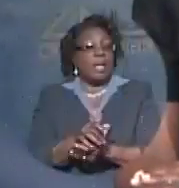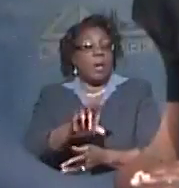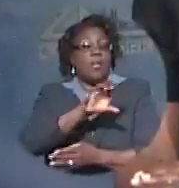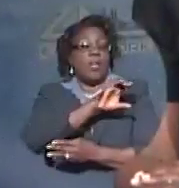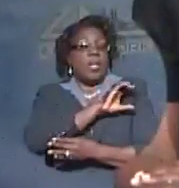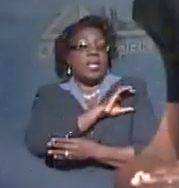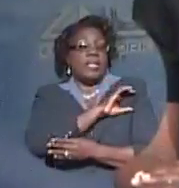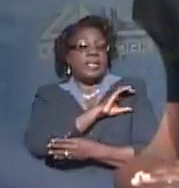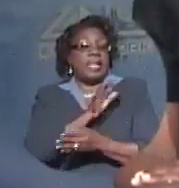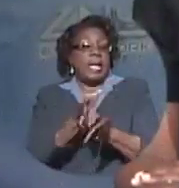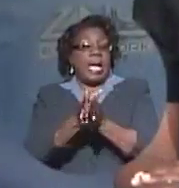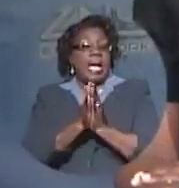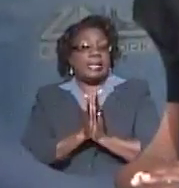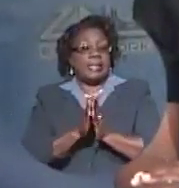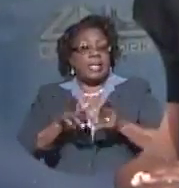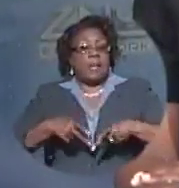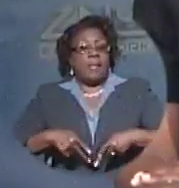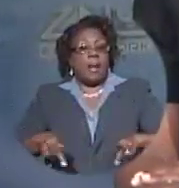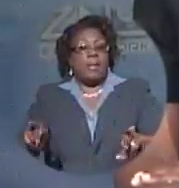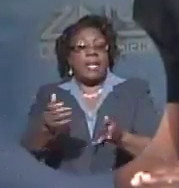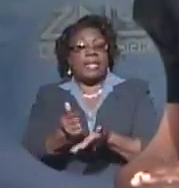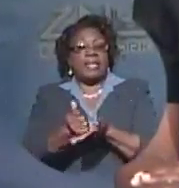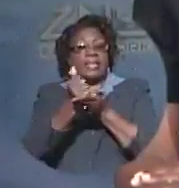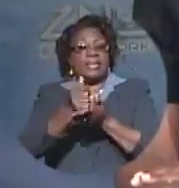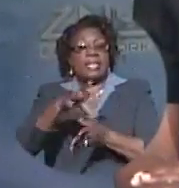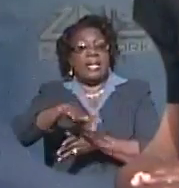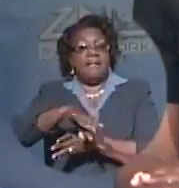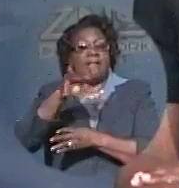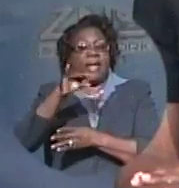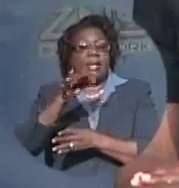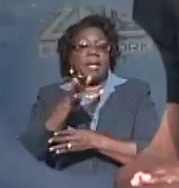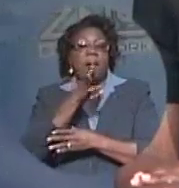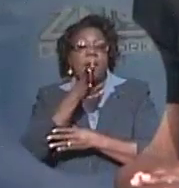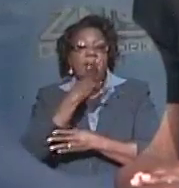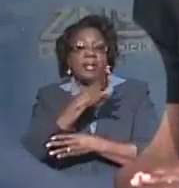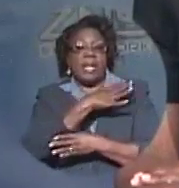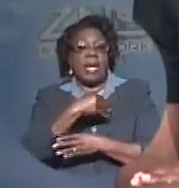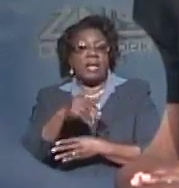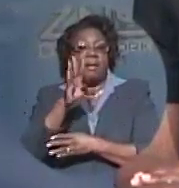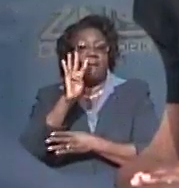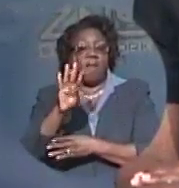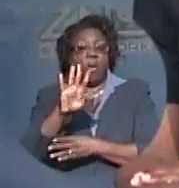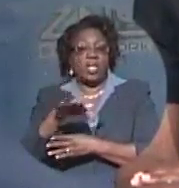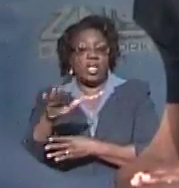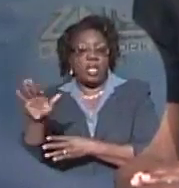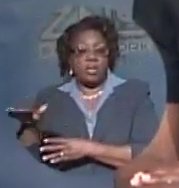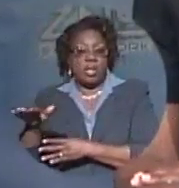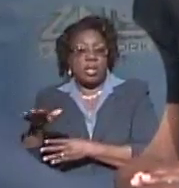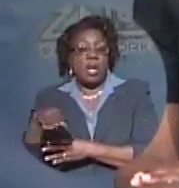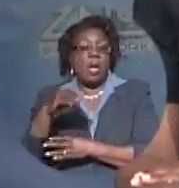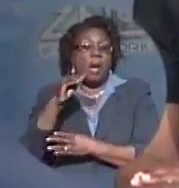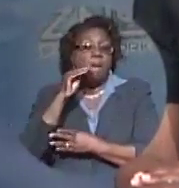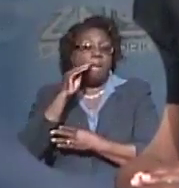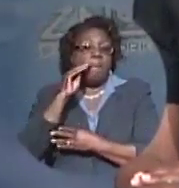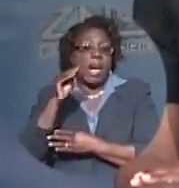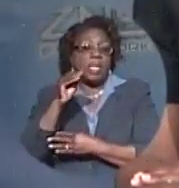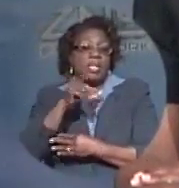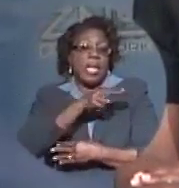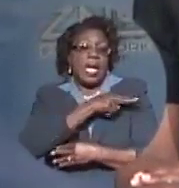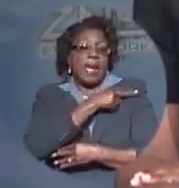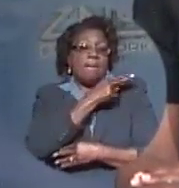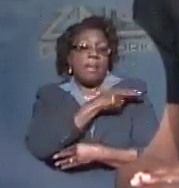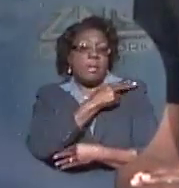Police are tonight requesting the public's assistance in finding a mother and her four children. 34-year-old Marsha Hepburn, along with her four